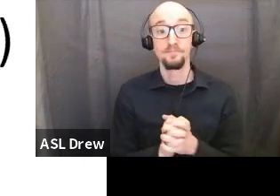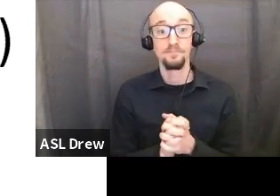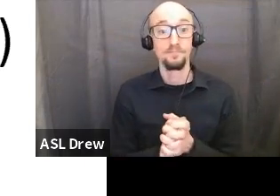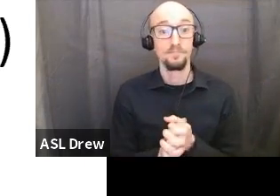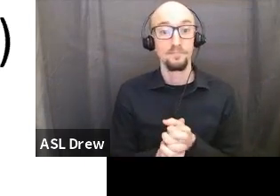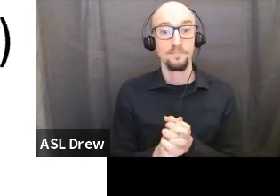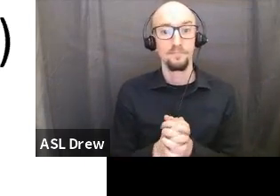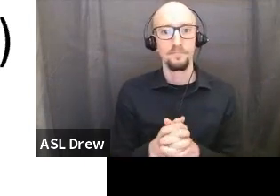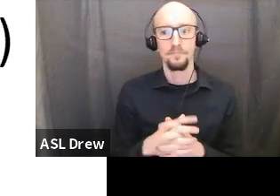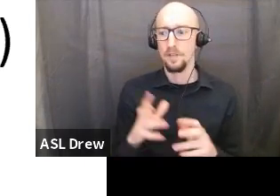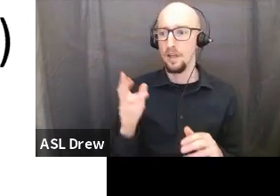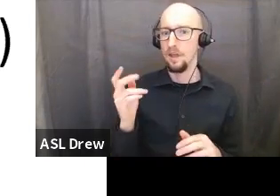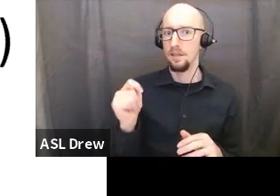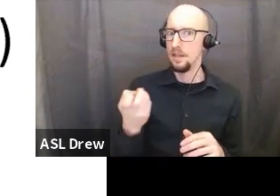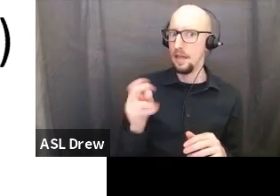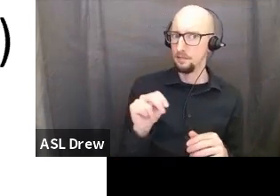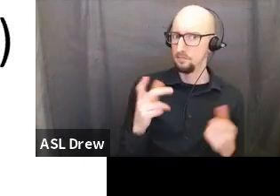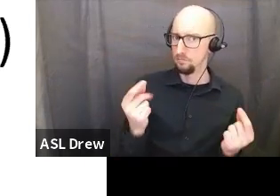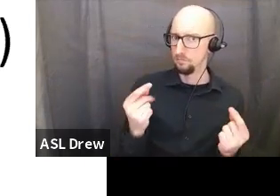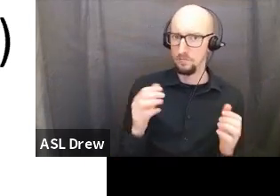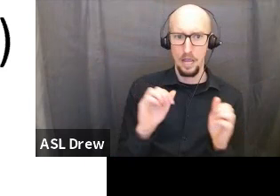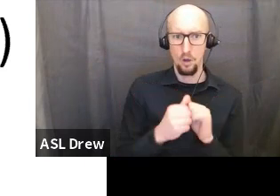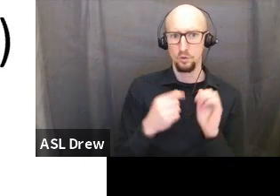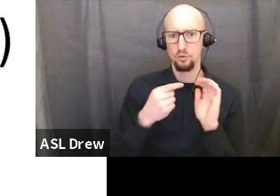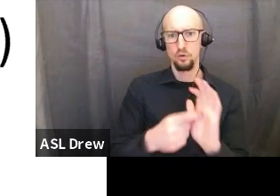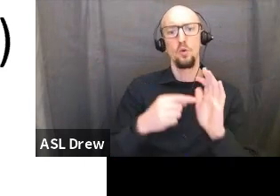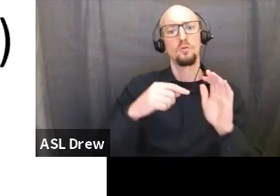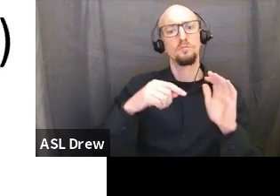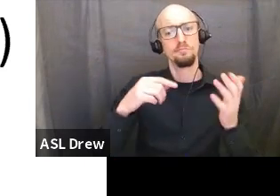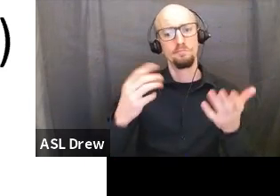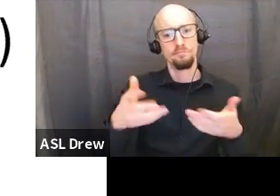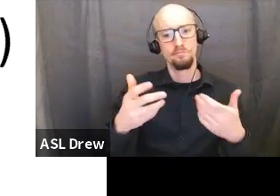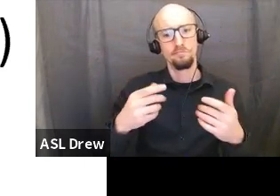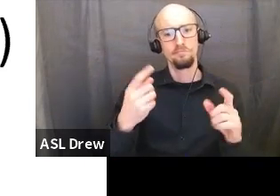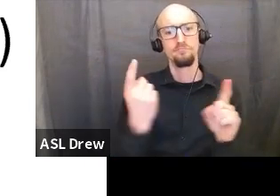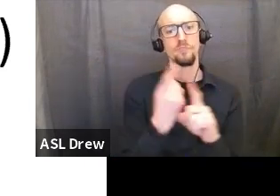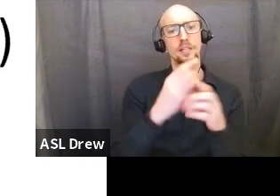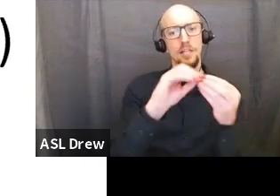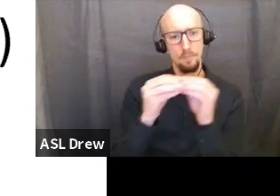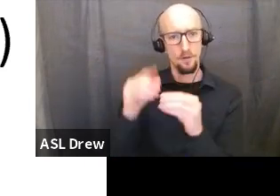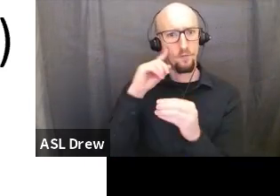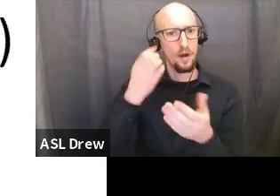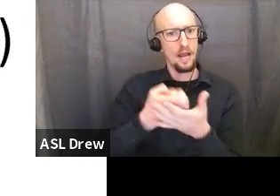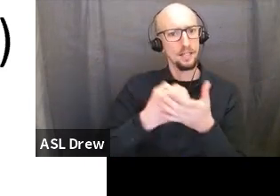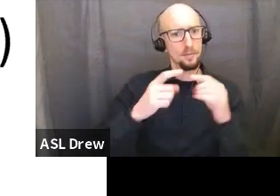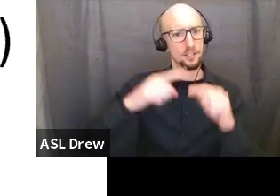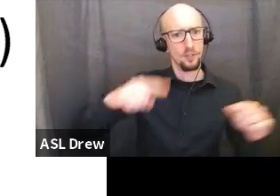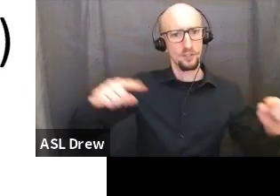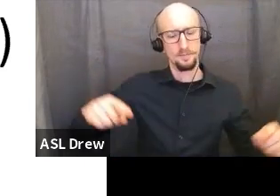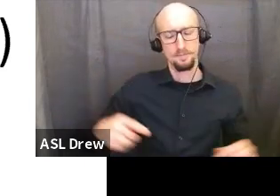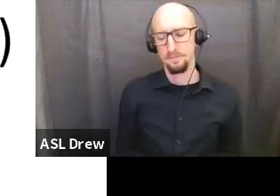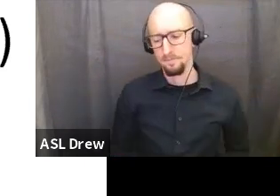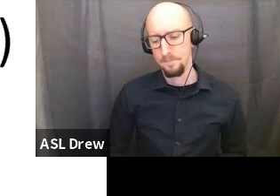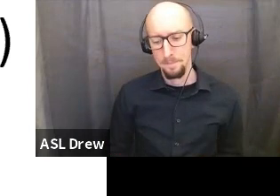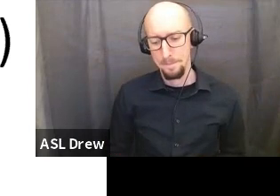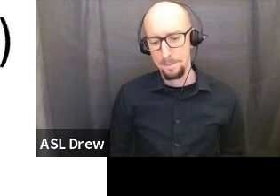Then there's the question of economic representation. And again,